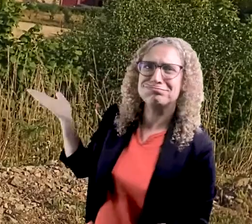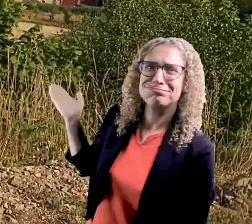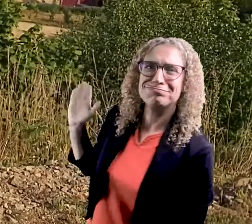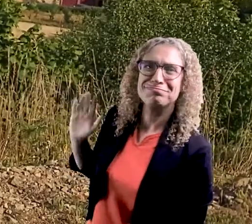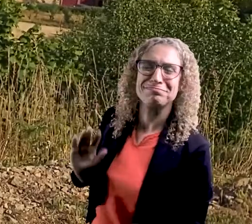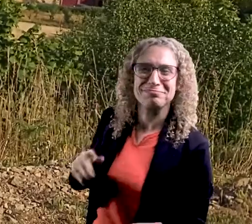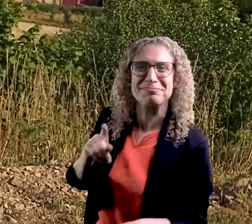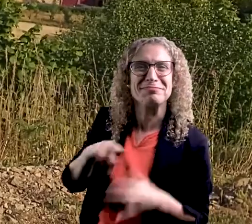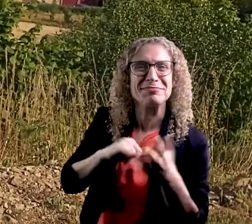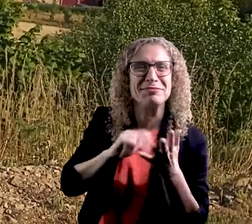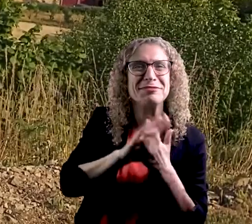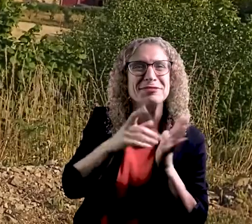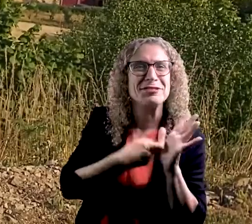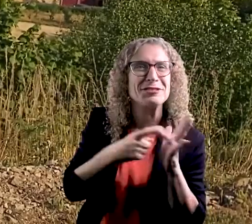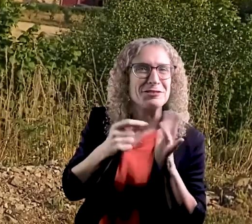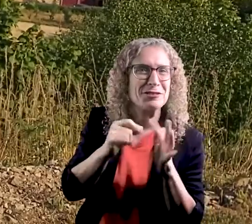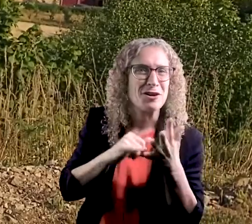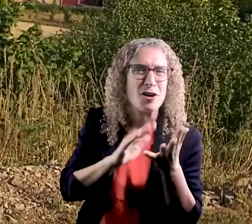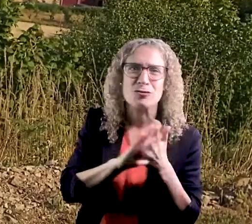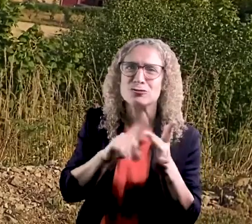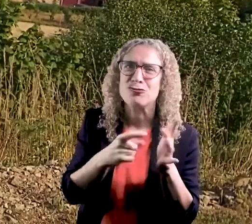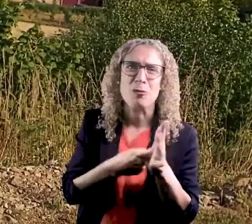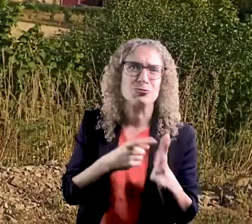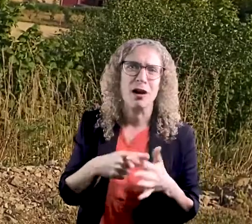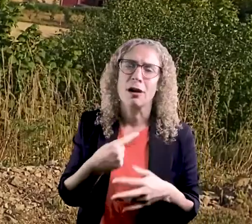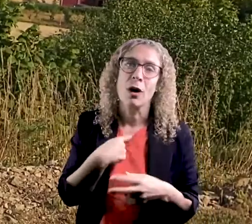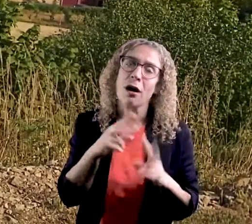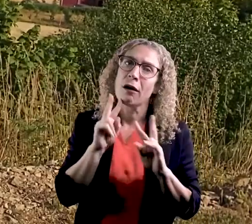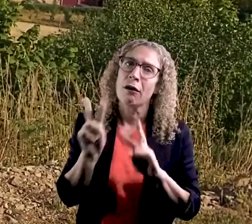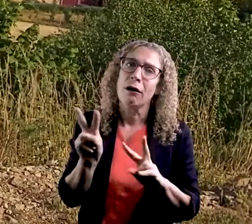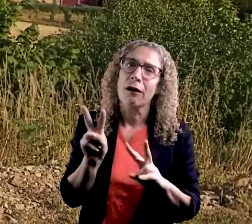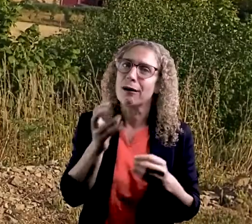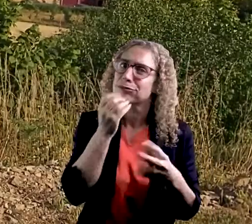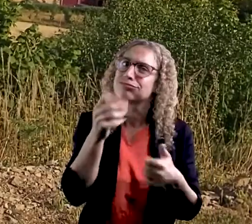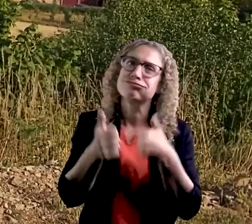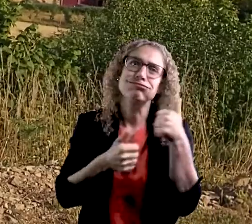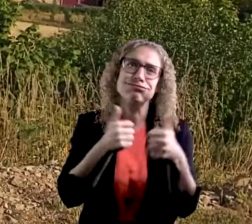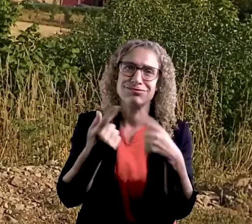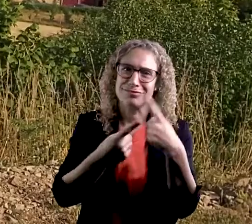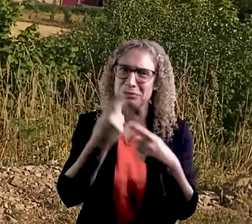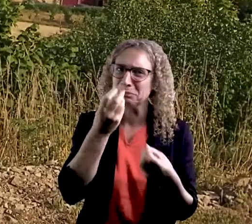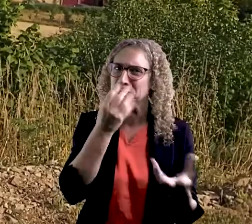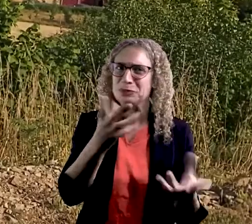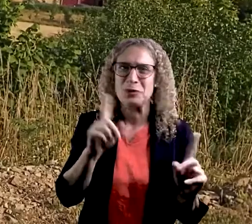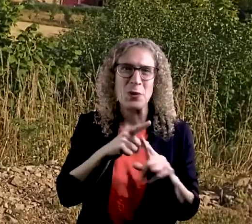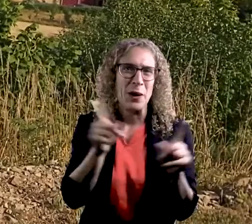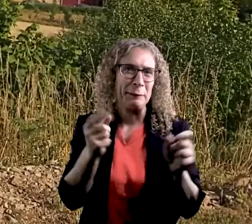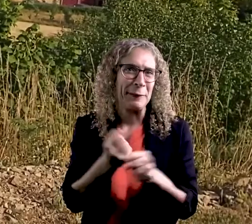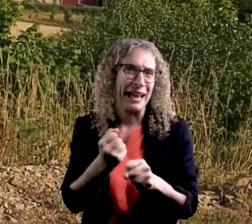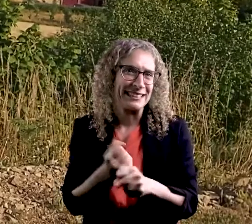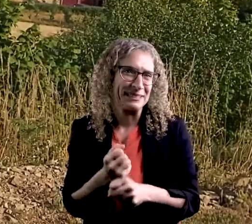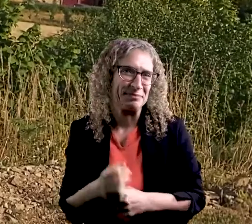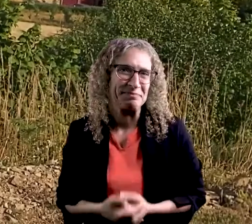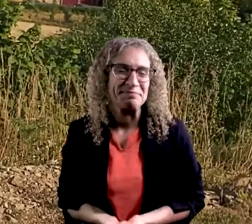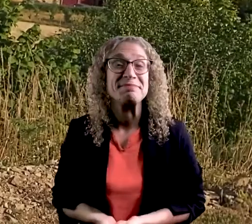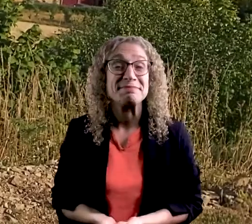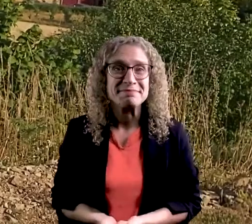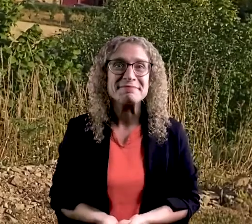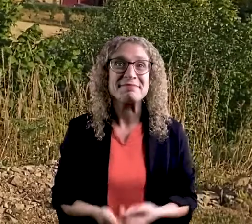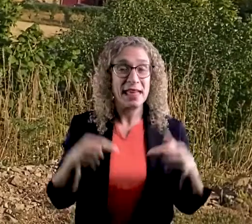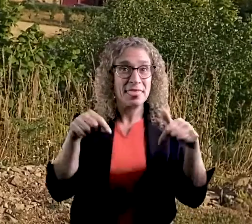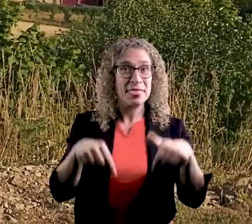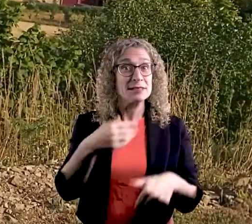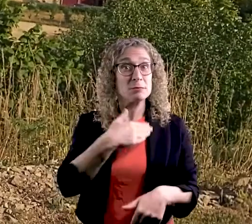are behind me and every day we have cause here to thank God for the wonder of his creation.